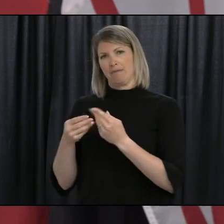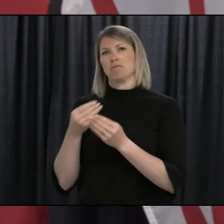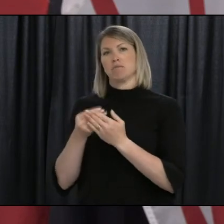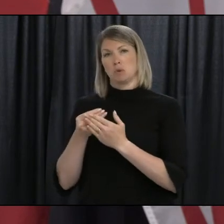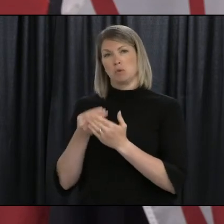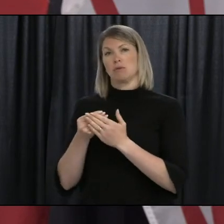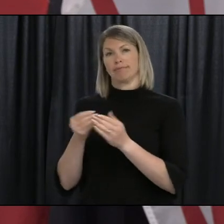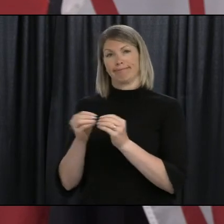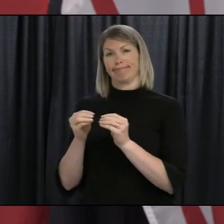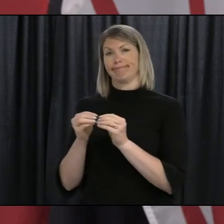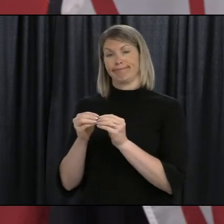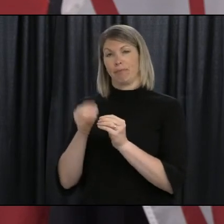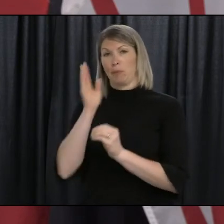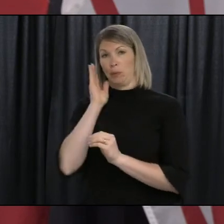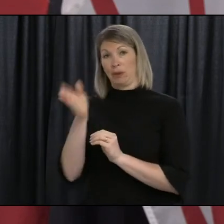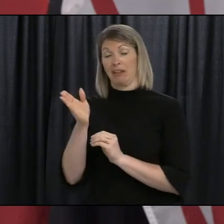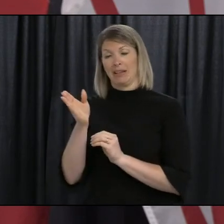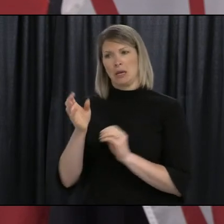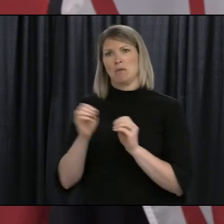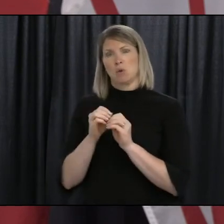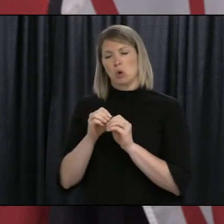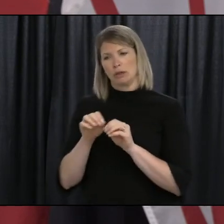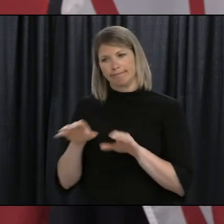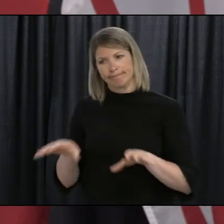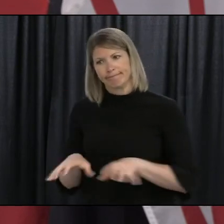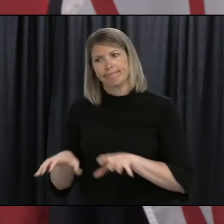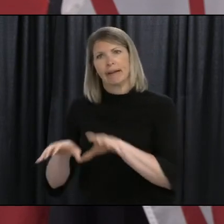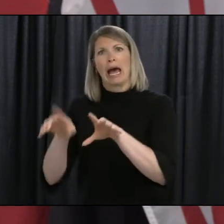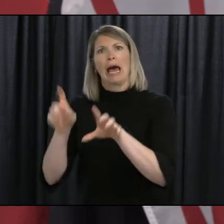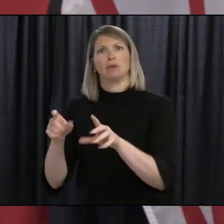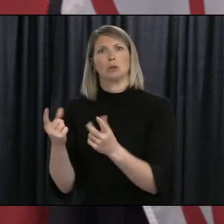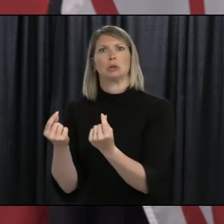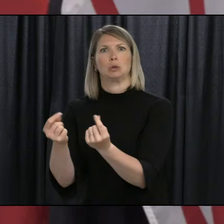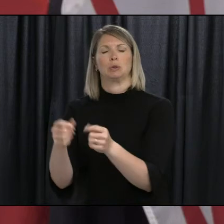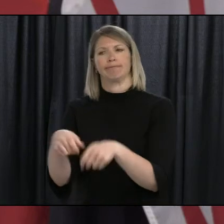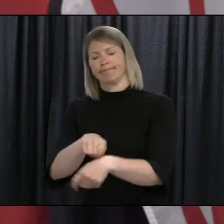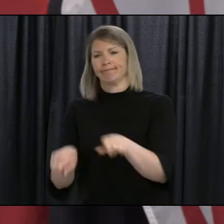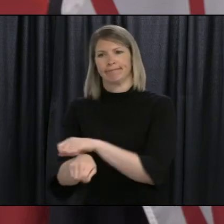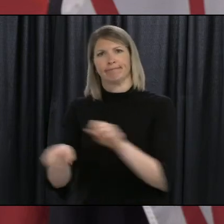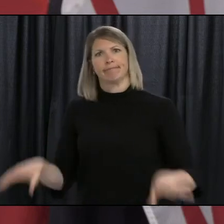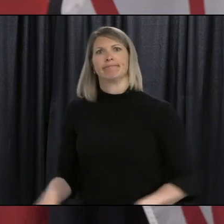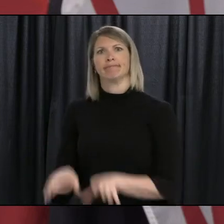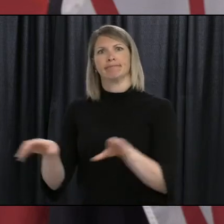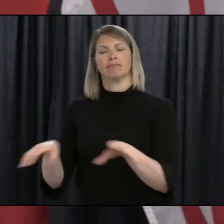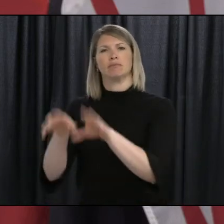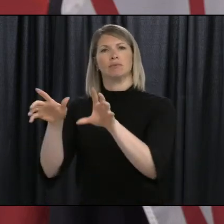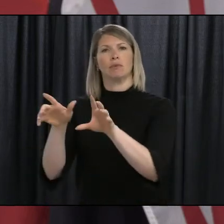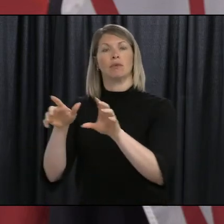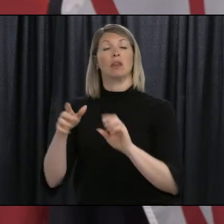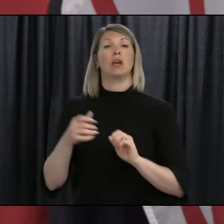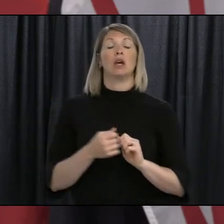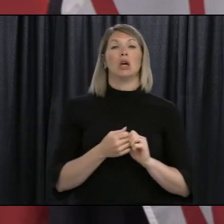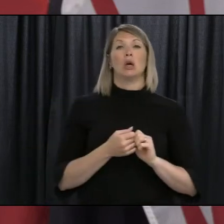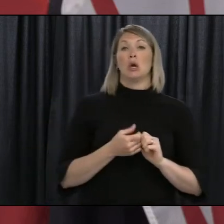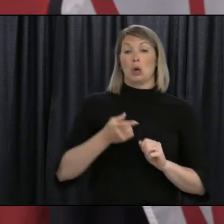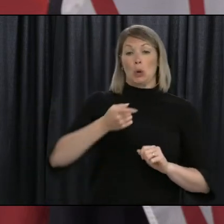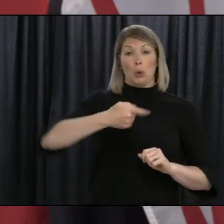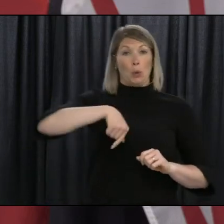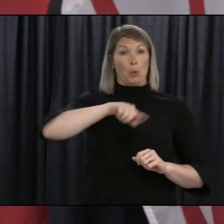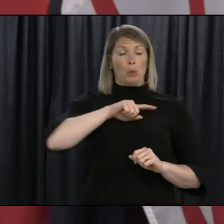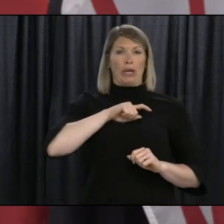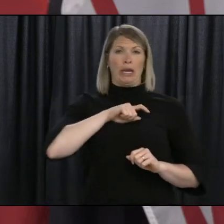become even more aggressive with that. We are not in a position and will not lower the standard of living